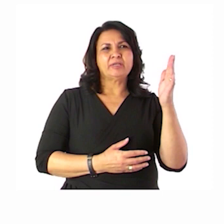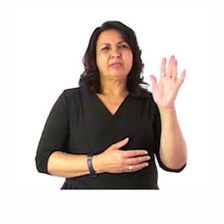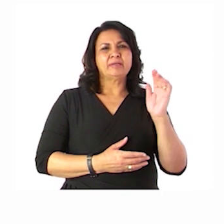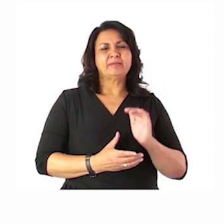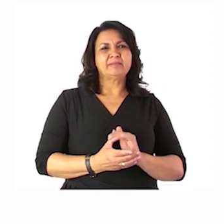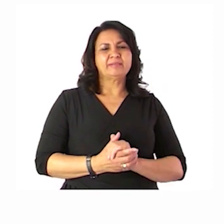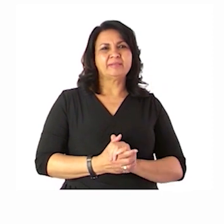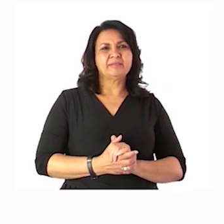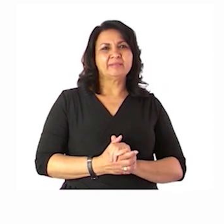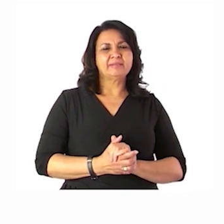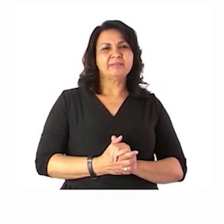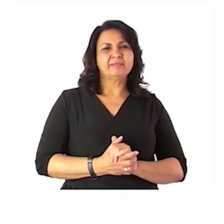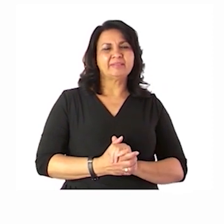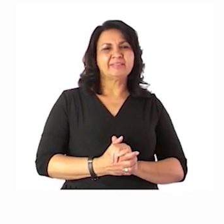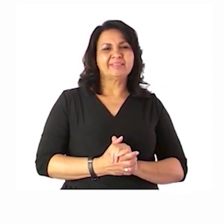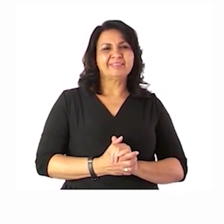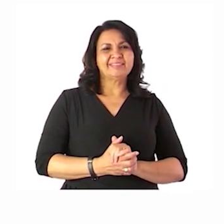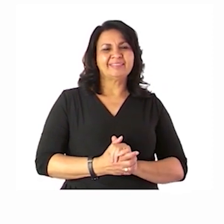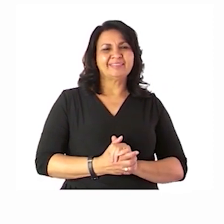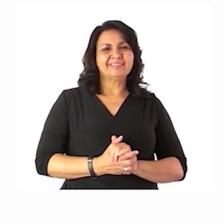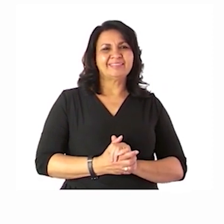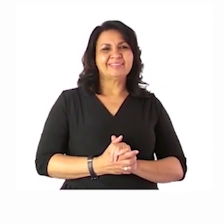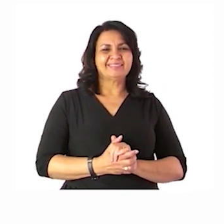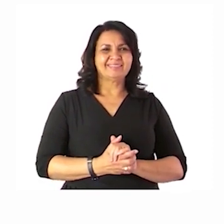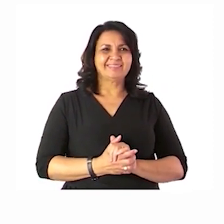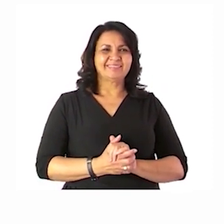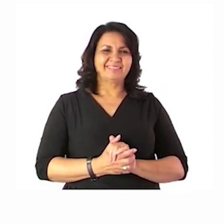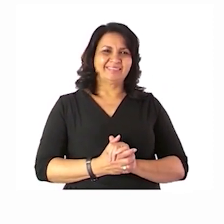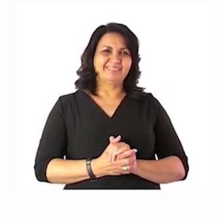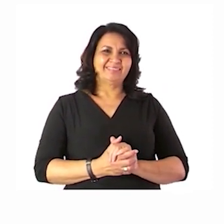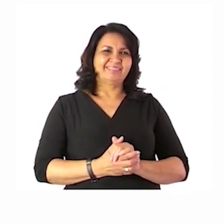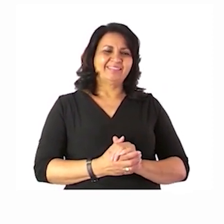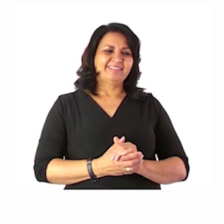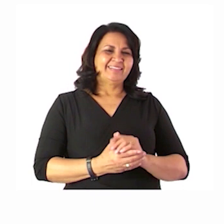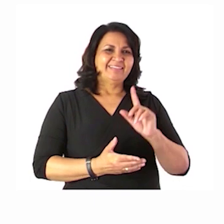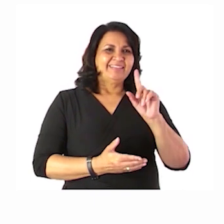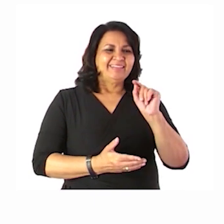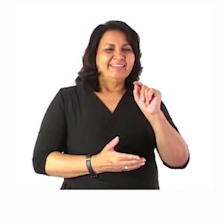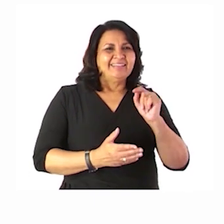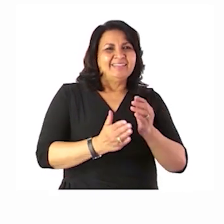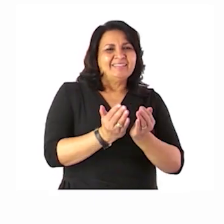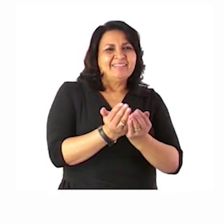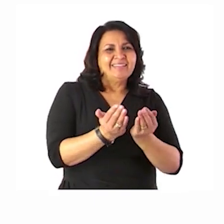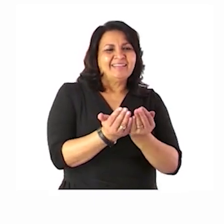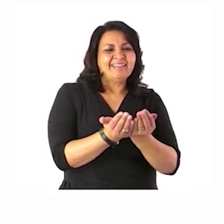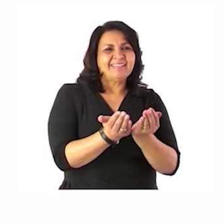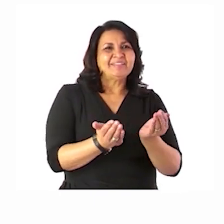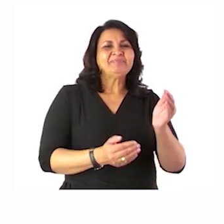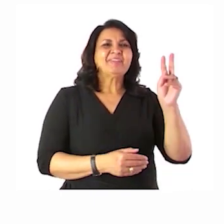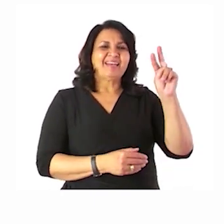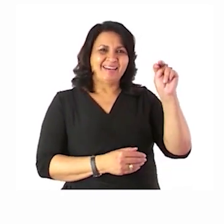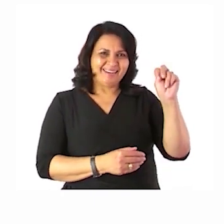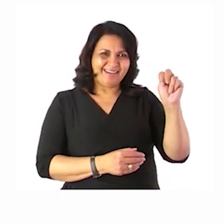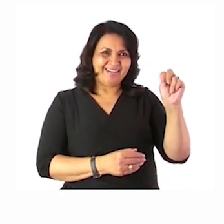Yes, I can hear you. Just say it out loud. A nest. Yes, you are right. What